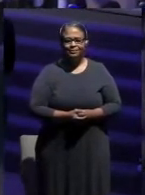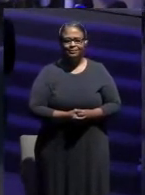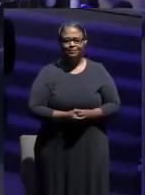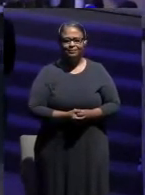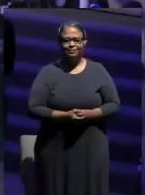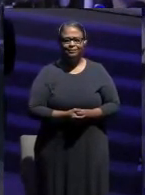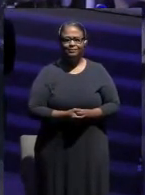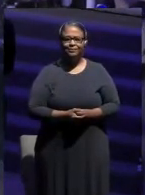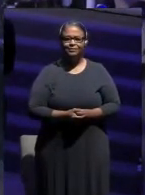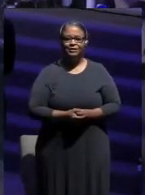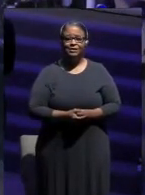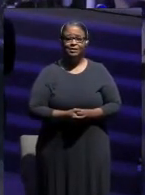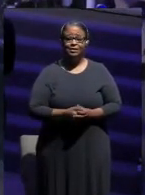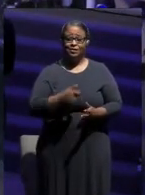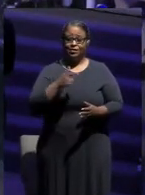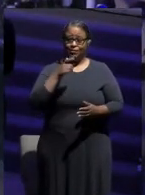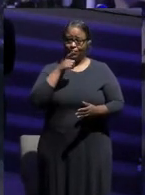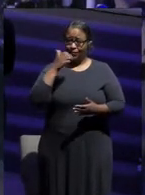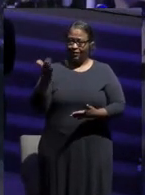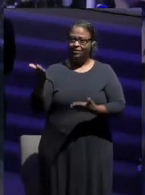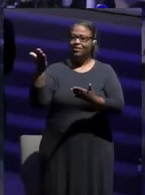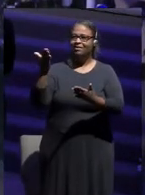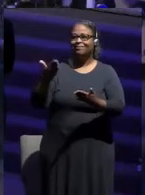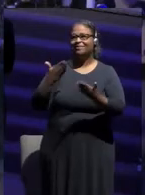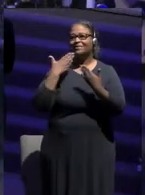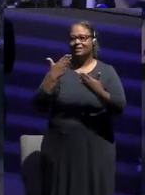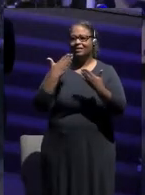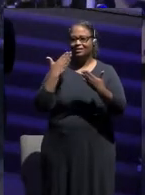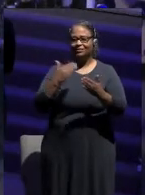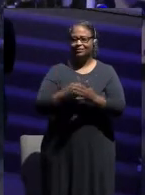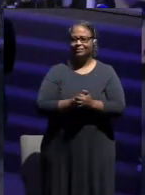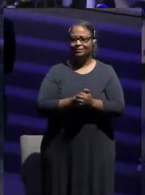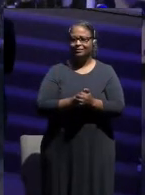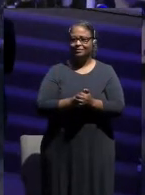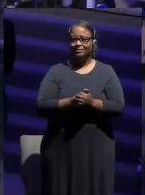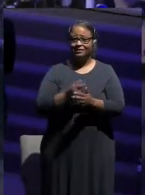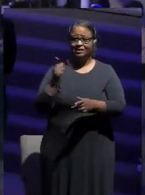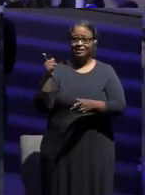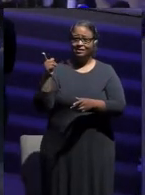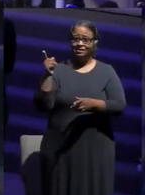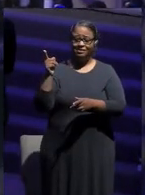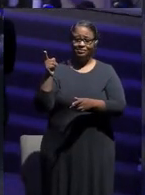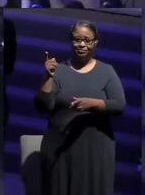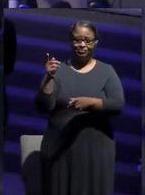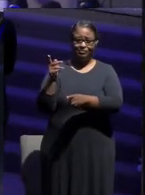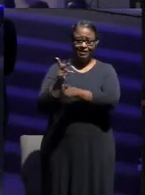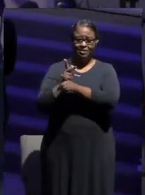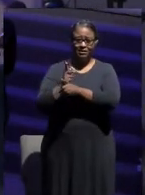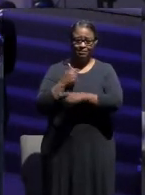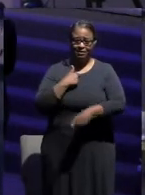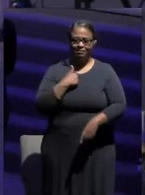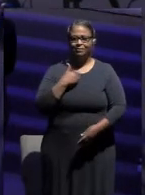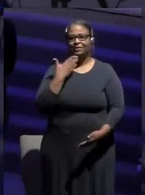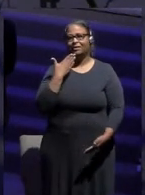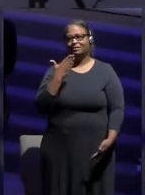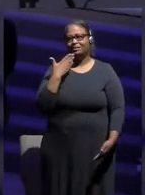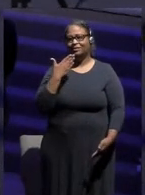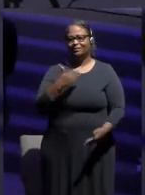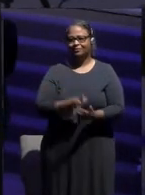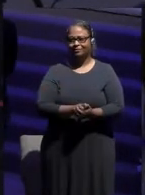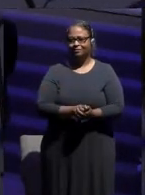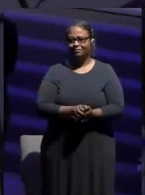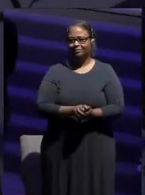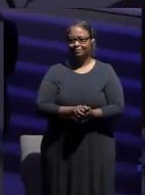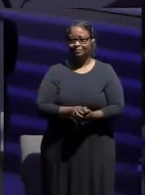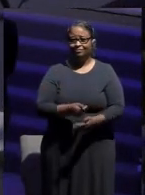We thank the Lord for who He is. We thank the Lord for His provision in our life. We thank the Lord for